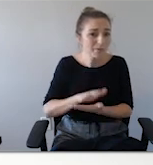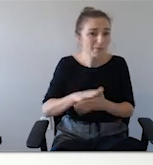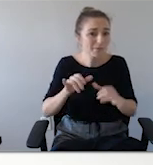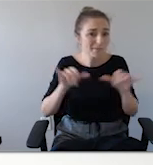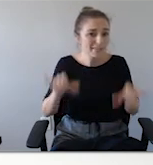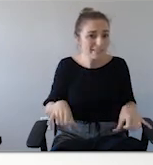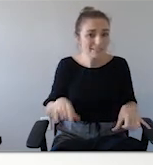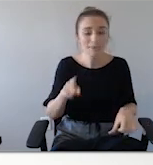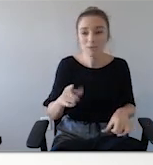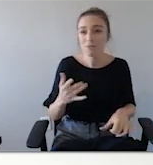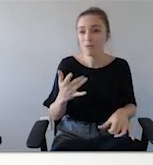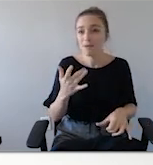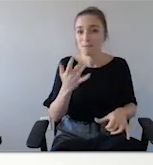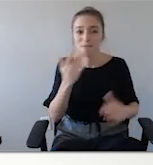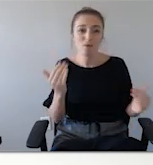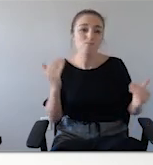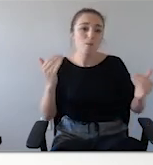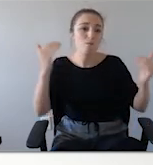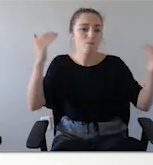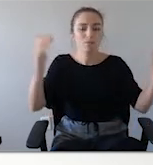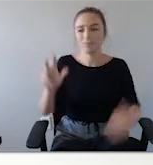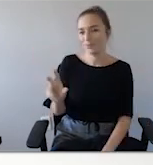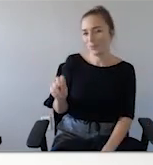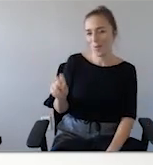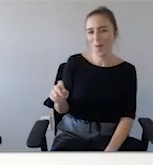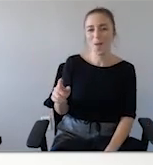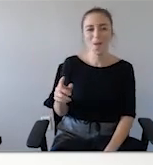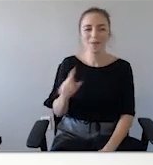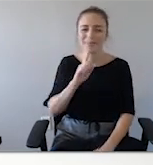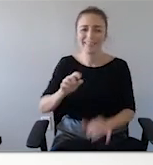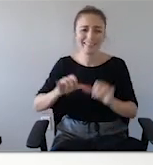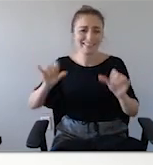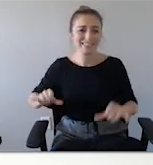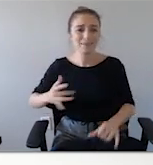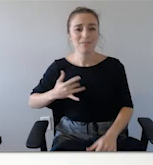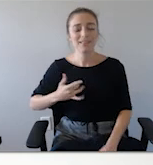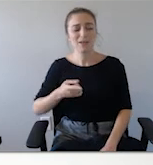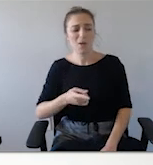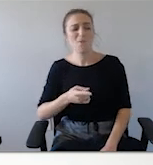do? So it's kind of sad, but